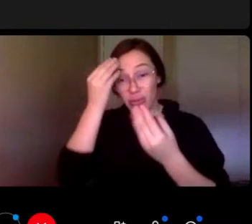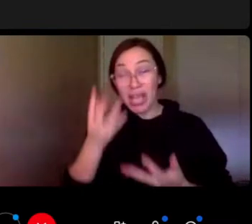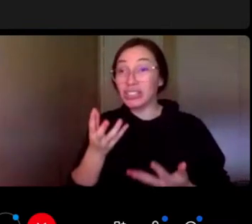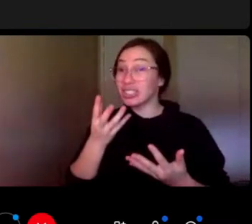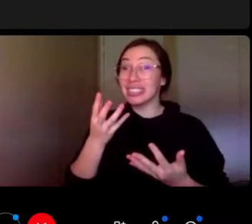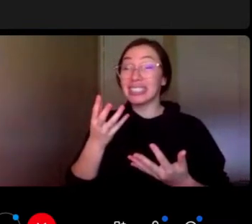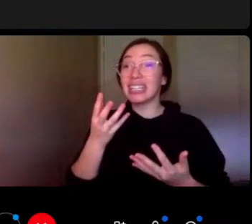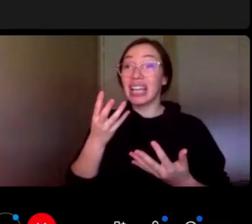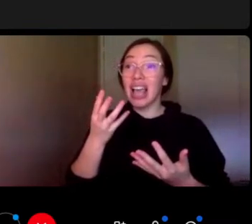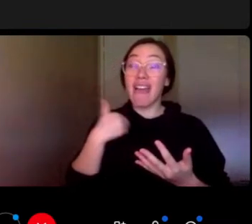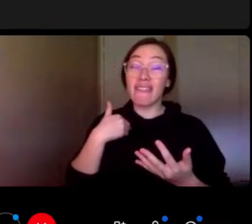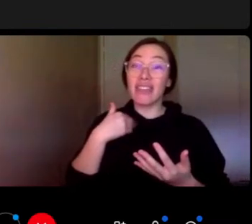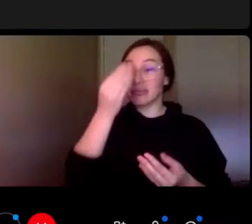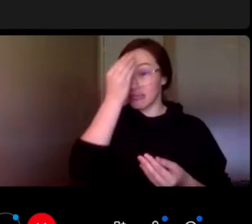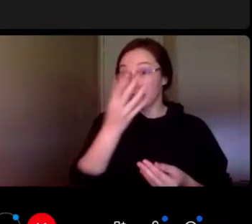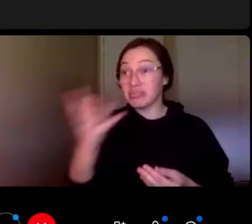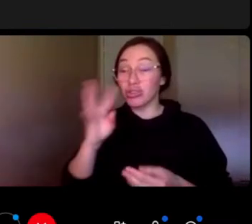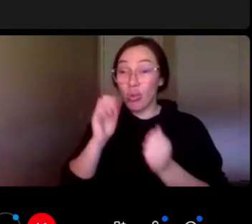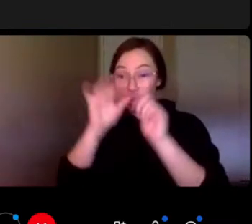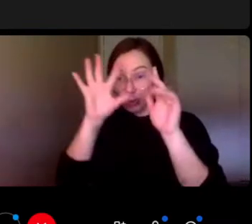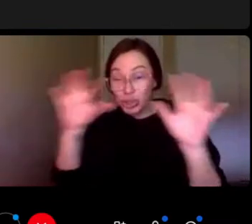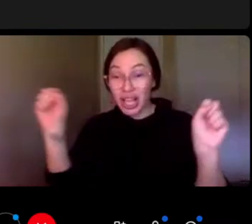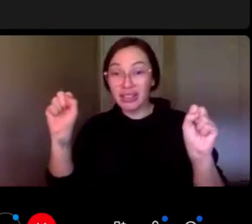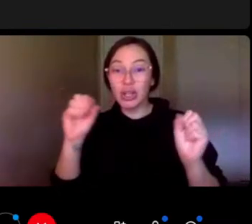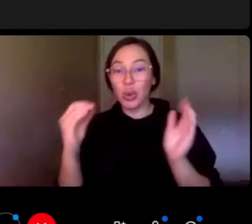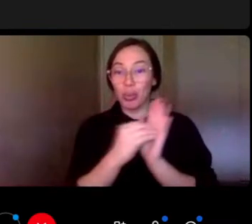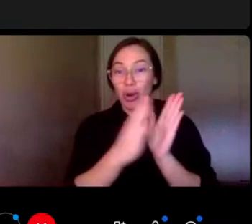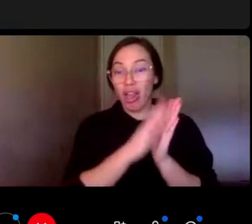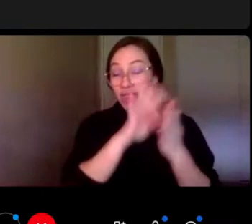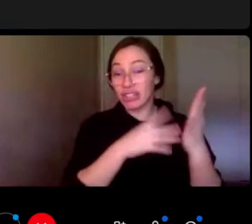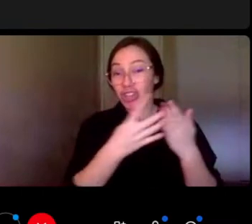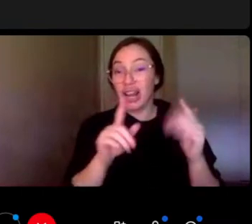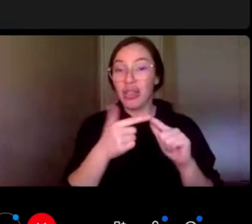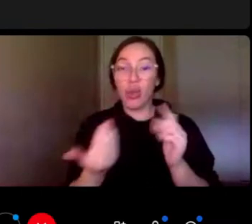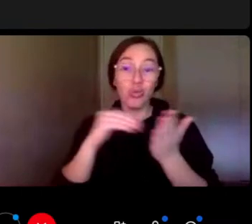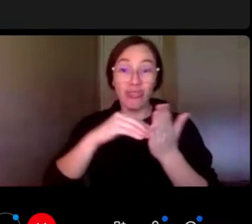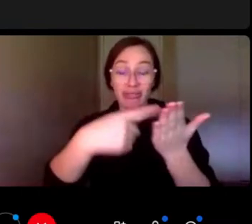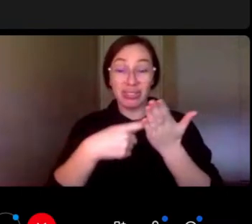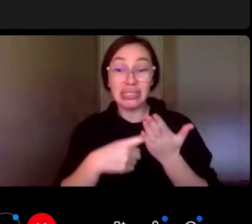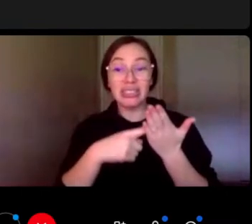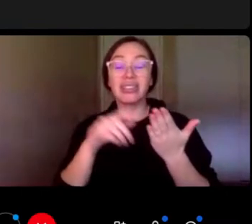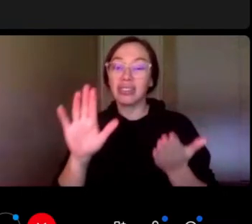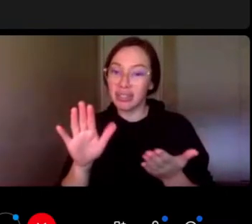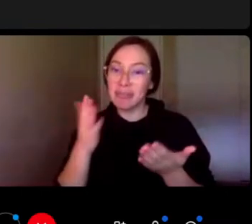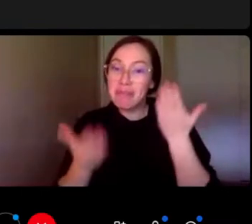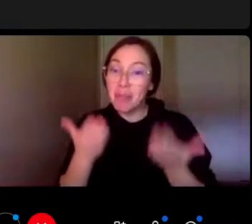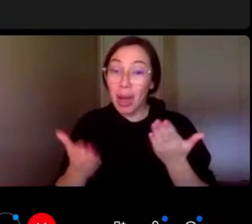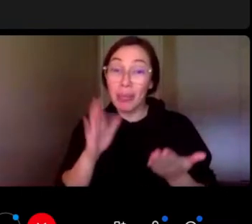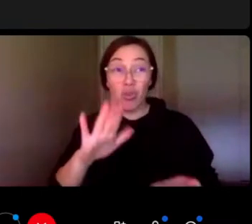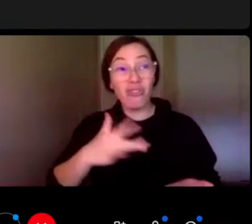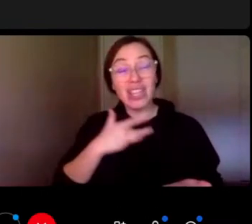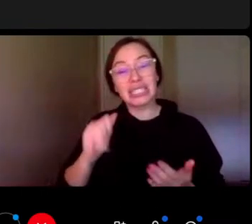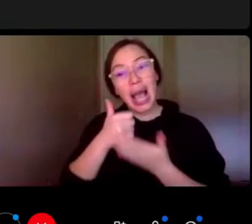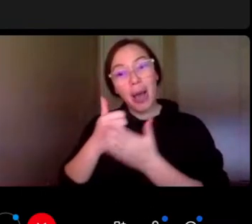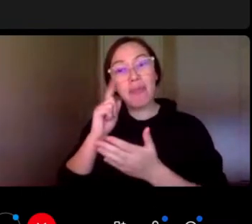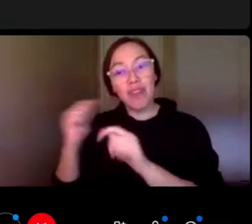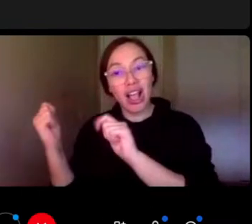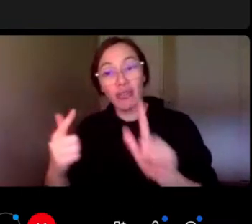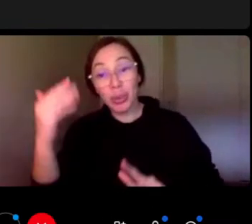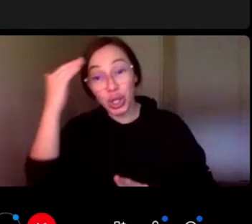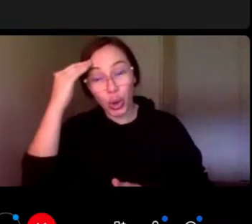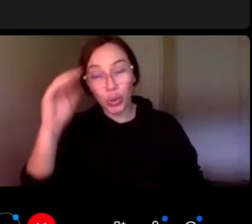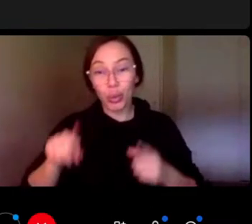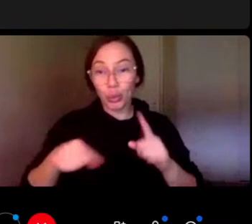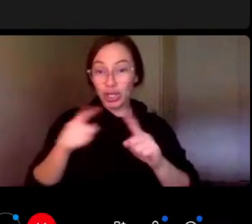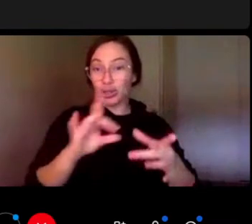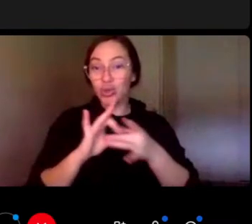talk to your superintendent, you agendize it, and you revisit it. Maybe there's new information that'll be helpful for everybody to know. When you're unified,